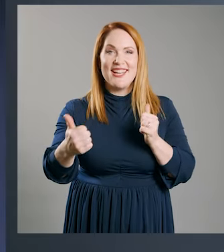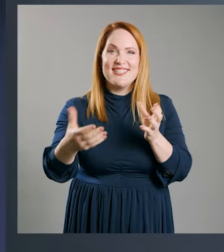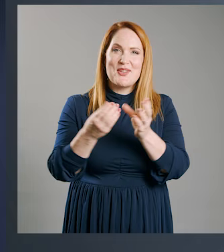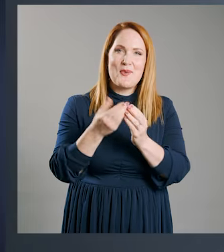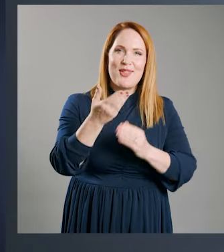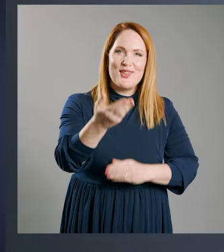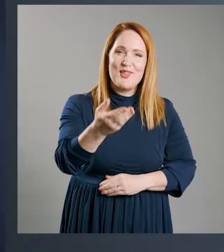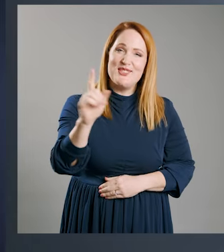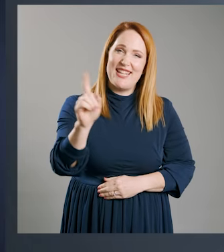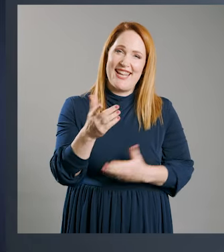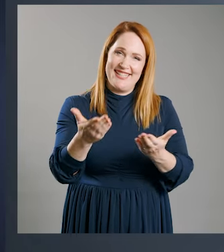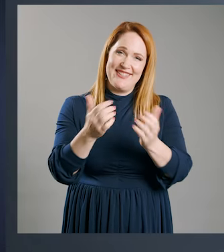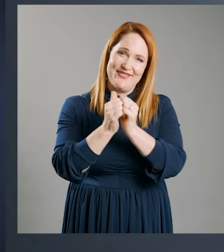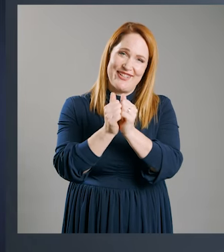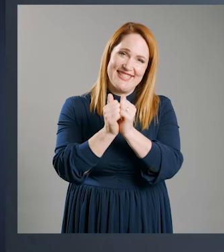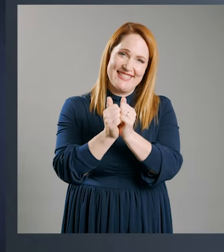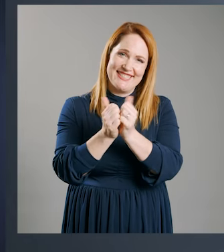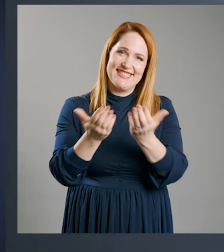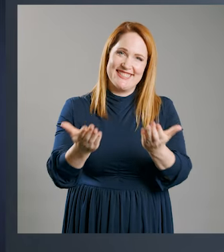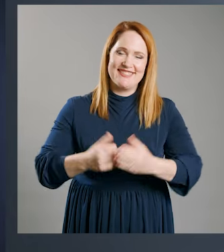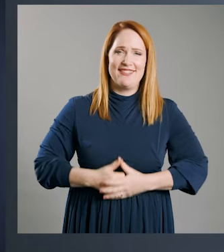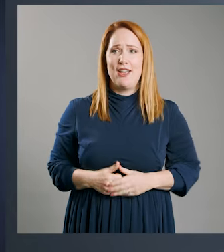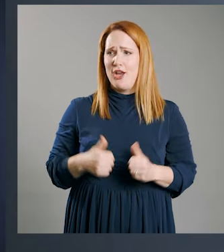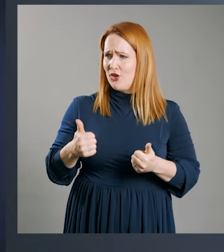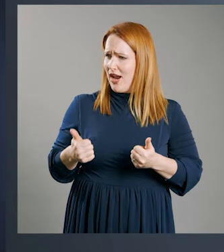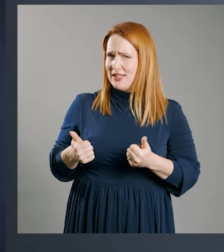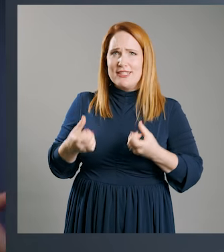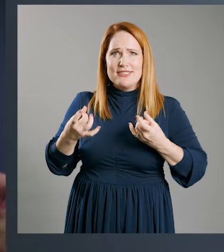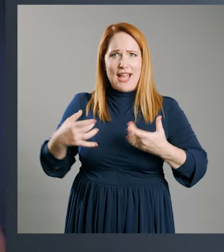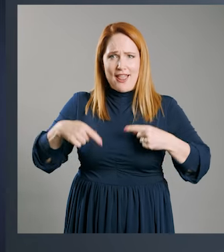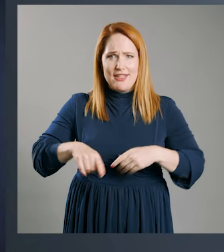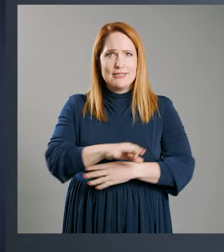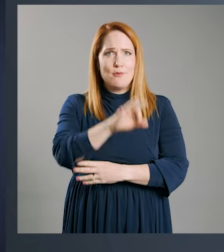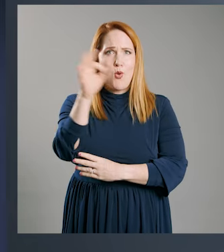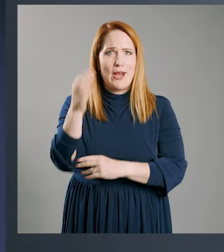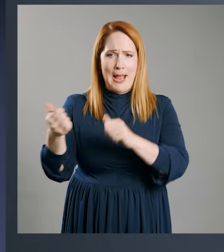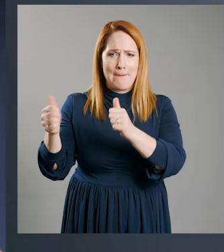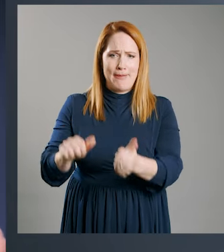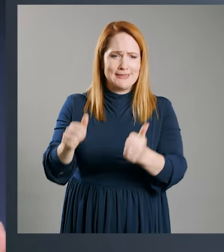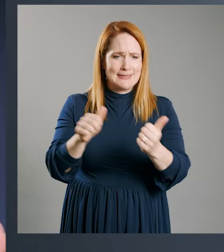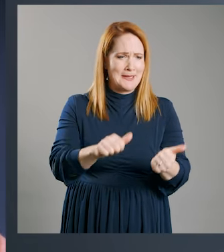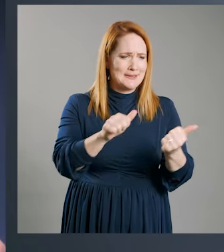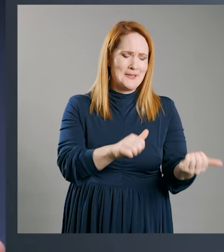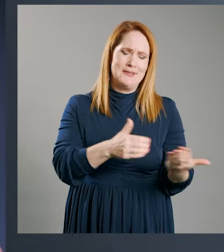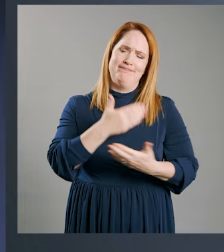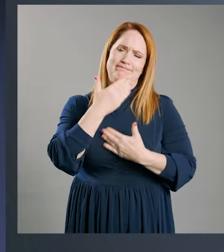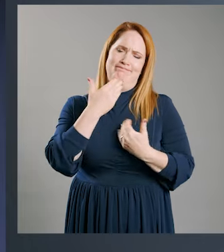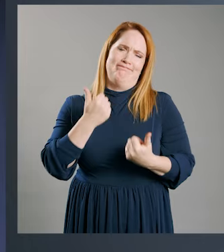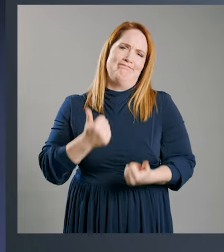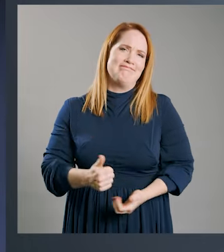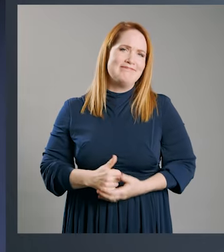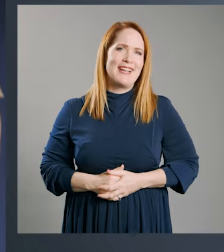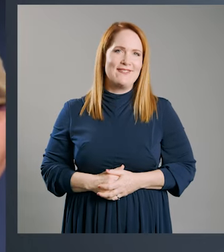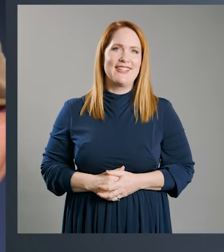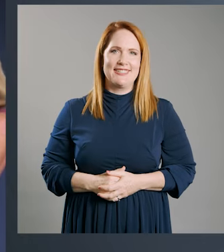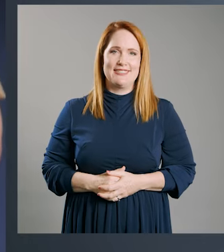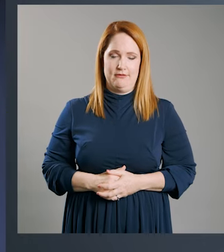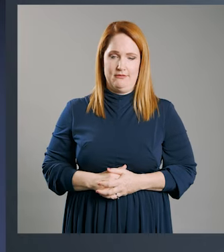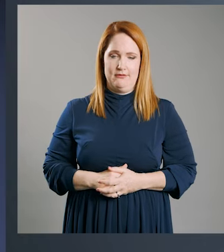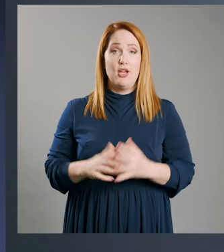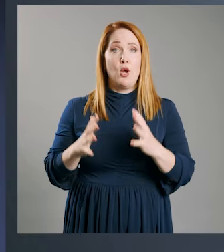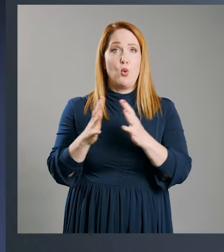It is great to be with you today, friends. What a wonderful way to start the service with all of those precious baptisms. And today we